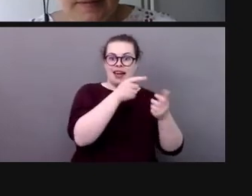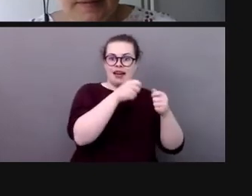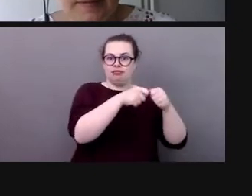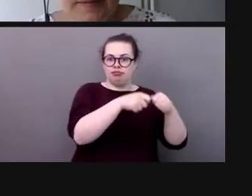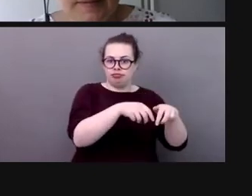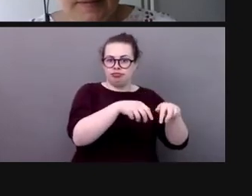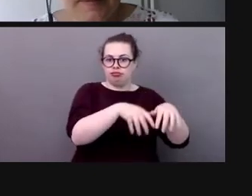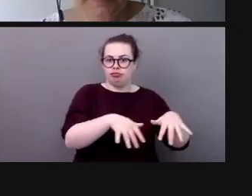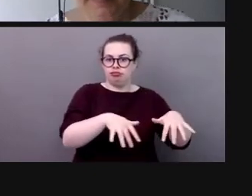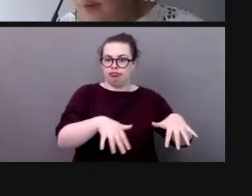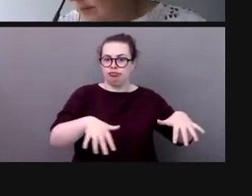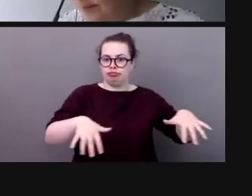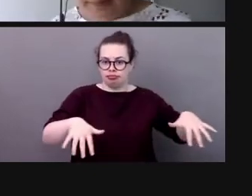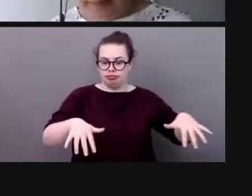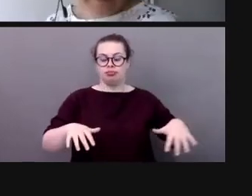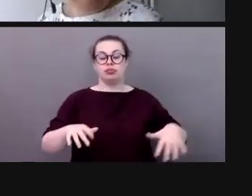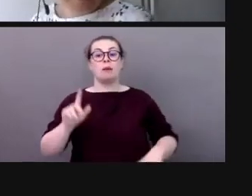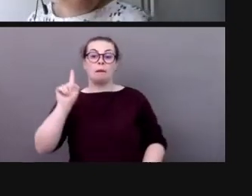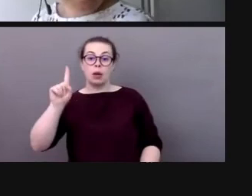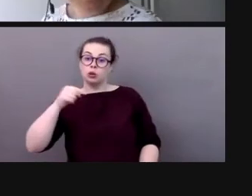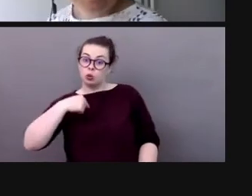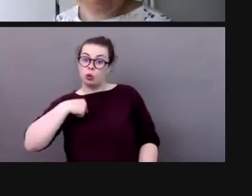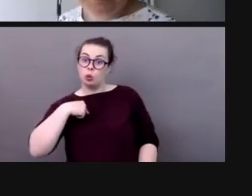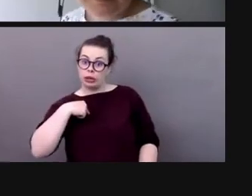done in the field,